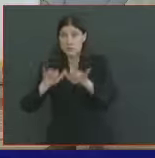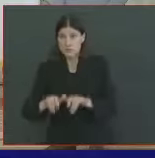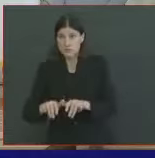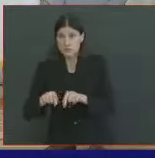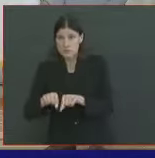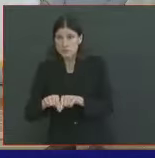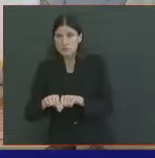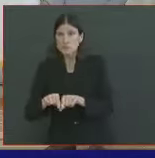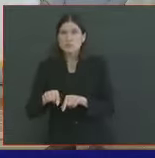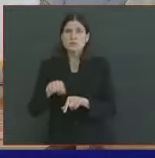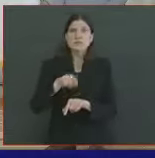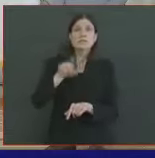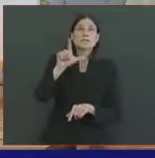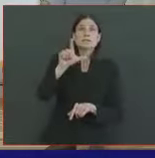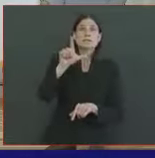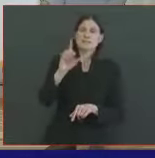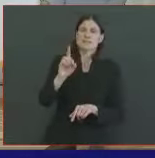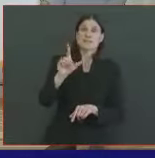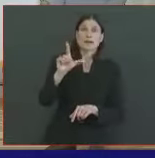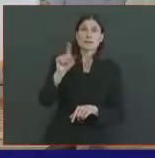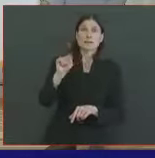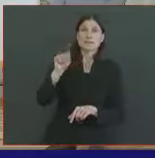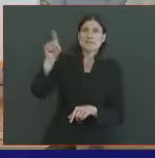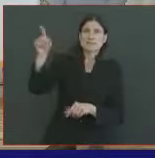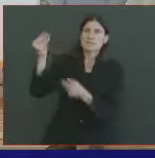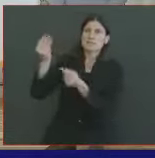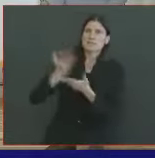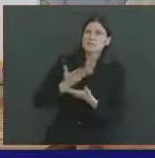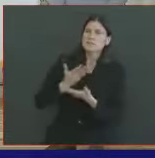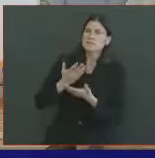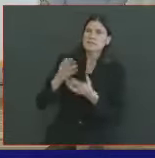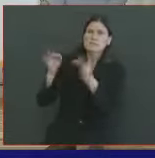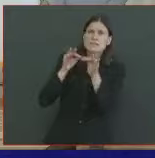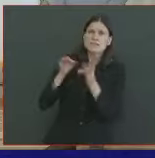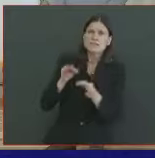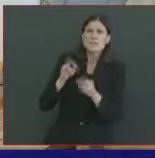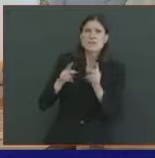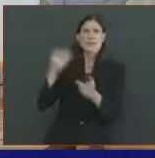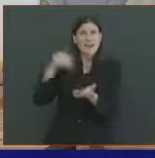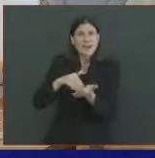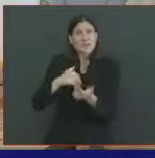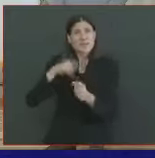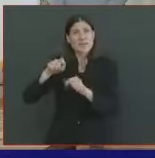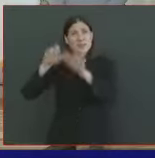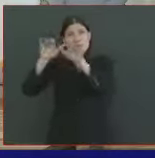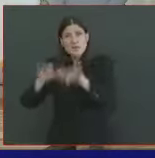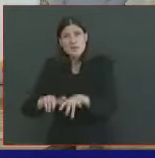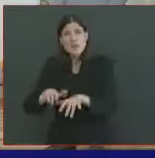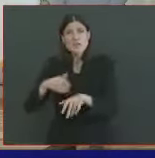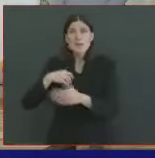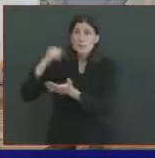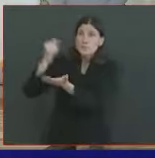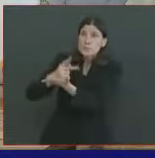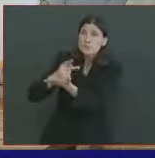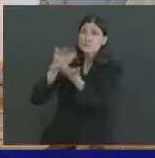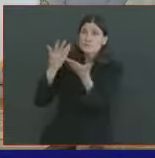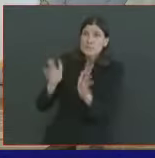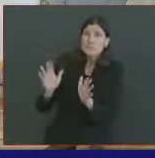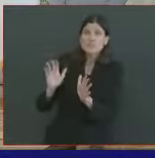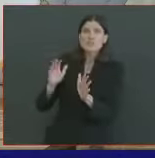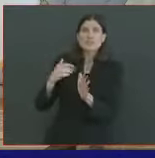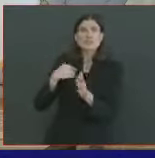to recertify weekly, even if they haven't yet been approved, and telling them to create a PIN, but requiring a